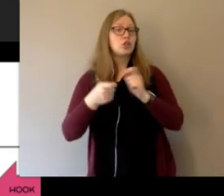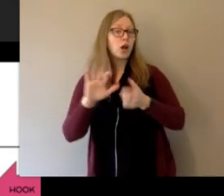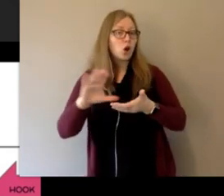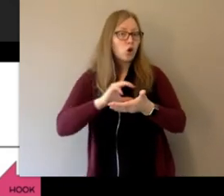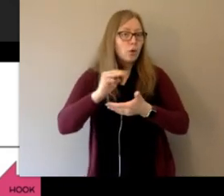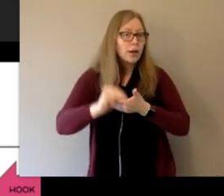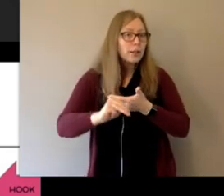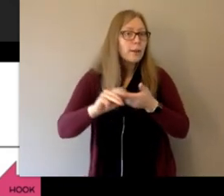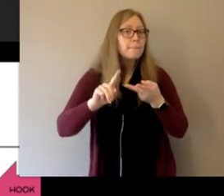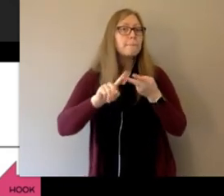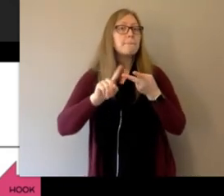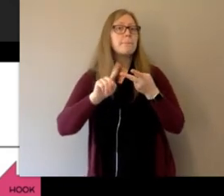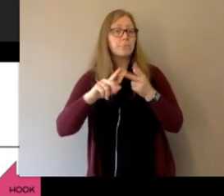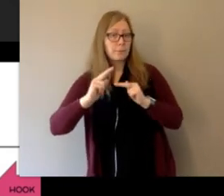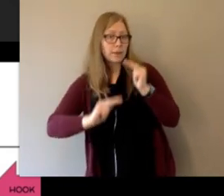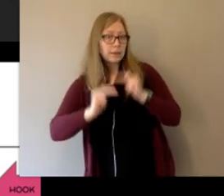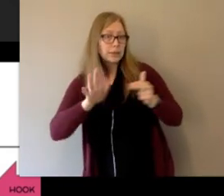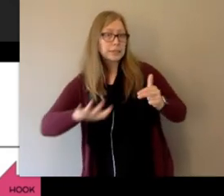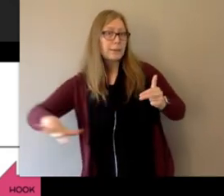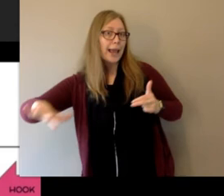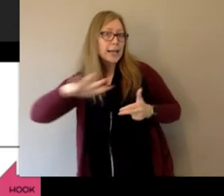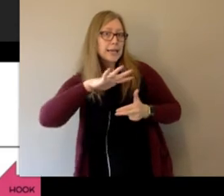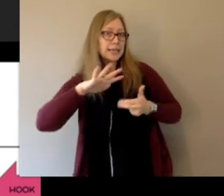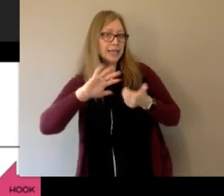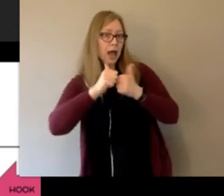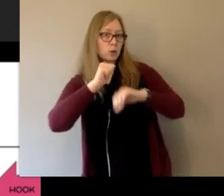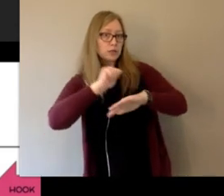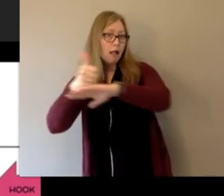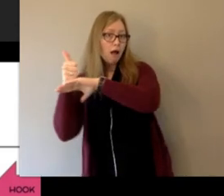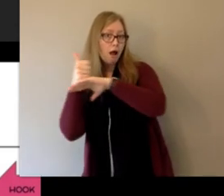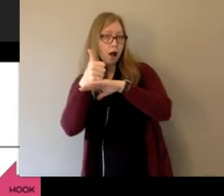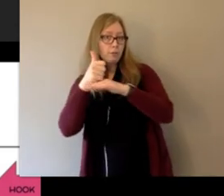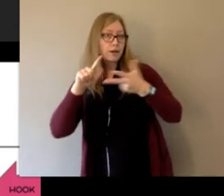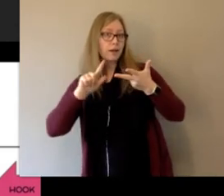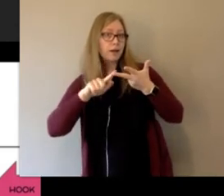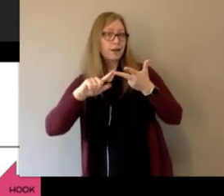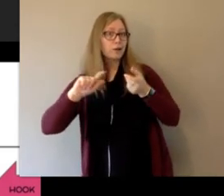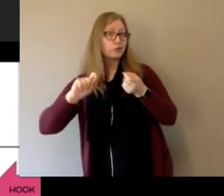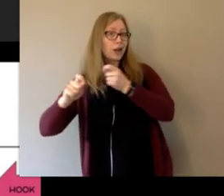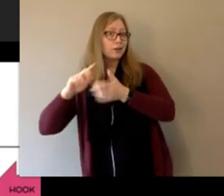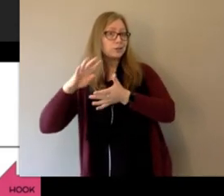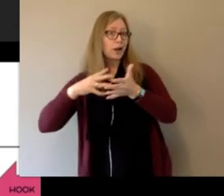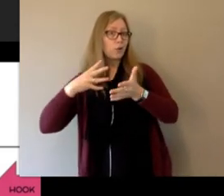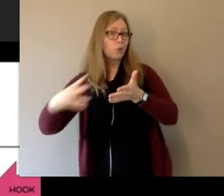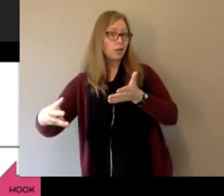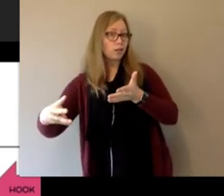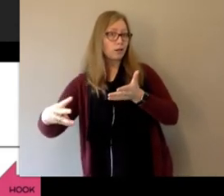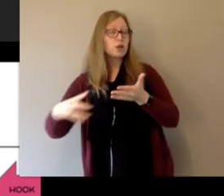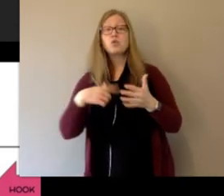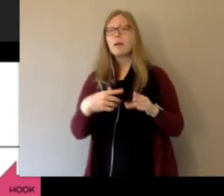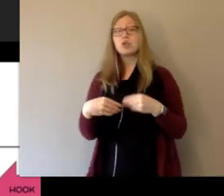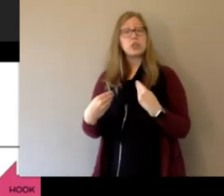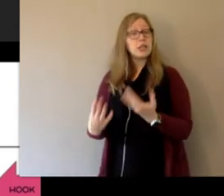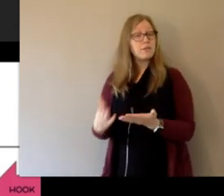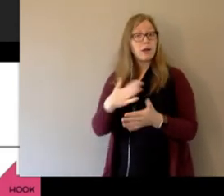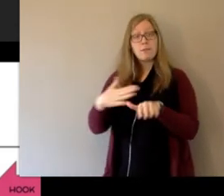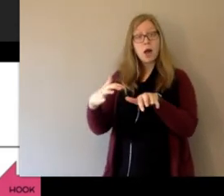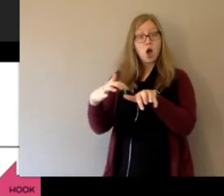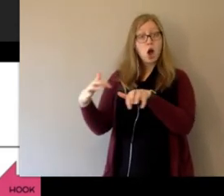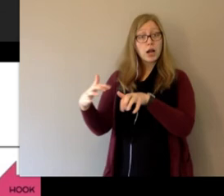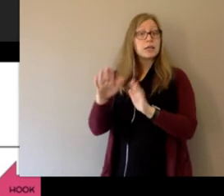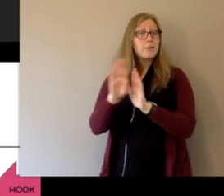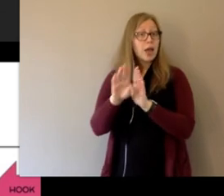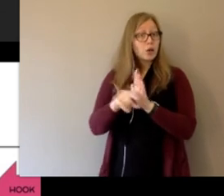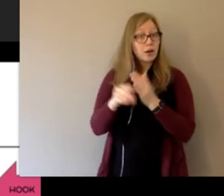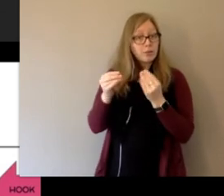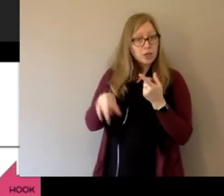and scheduling. So I'm just giving my audience some background information about why is this a debatable